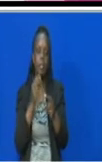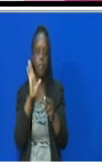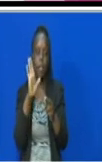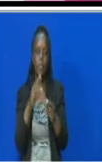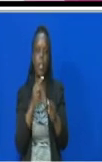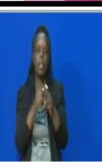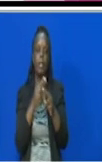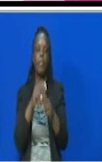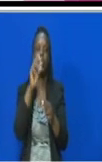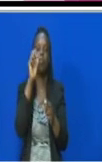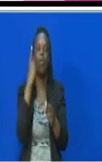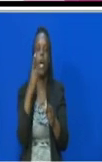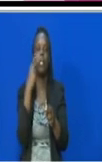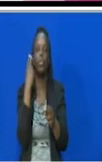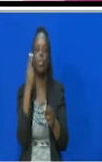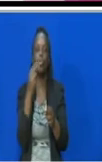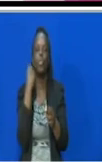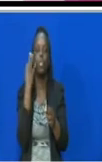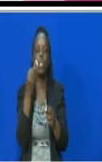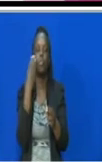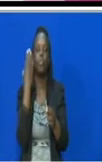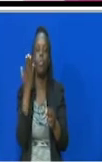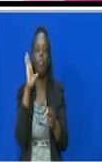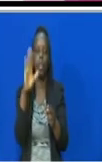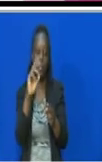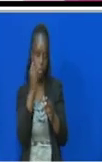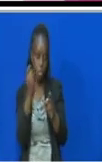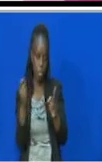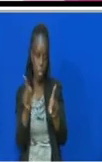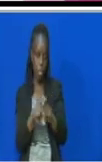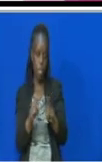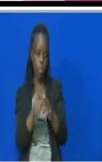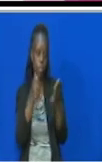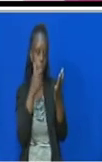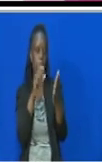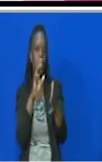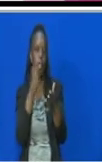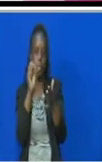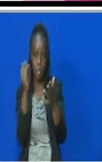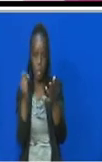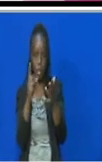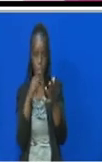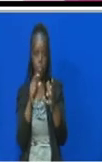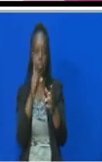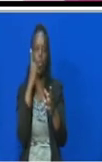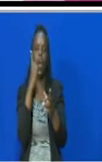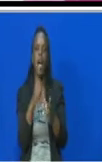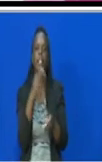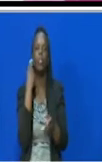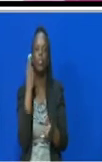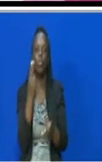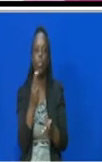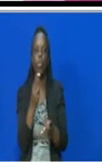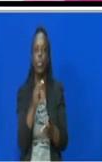2, 3, 4, 5. You write them with means of labeling boiling tube 1, boiling tube